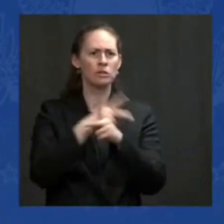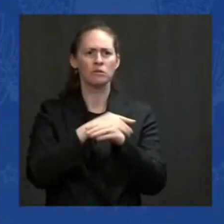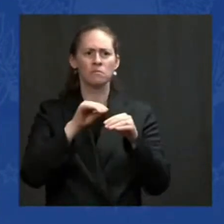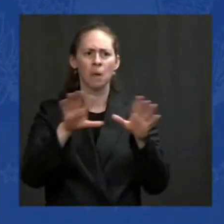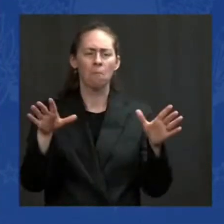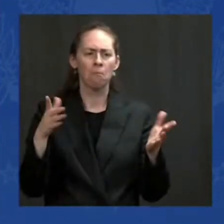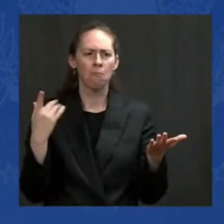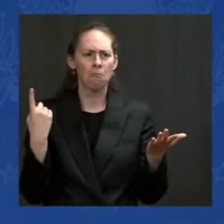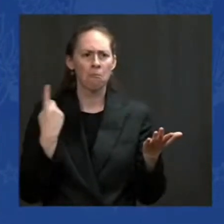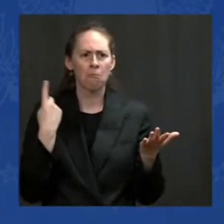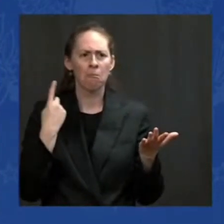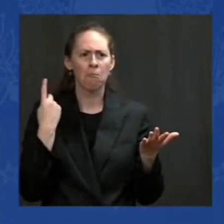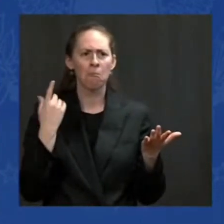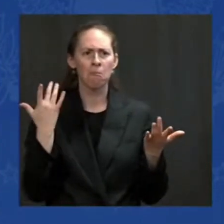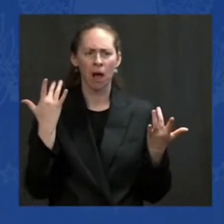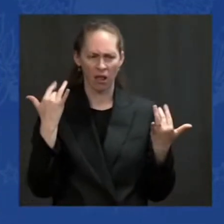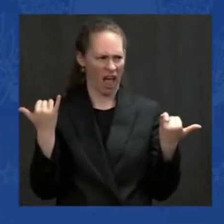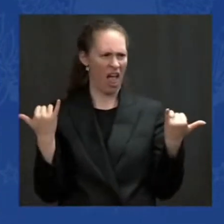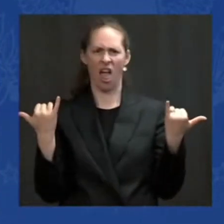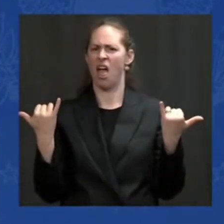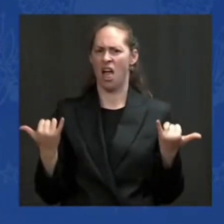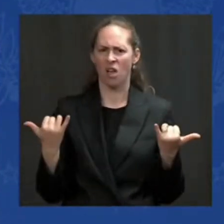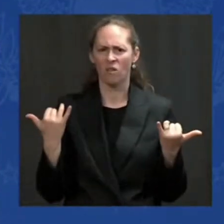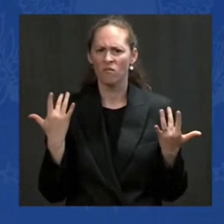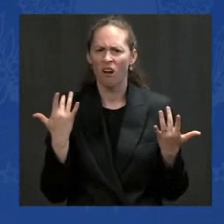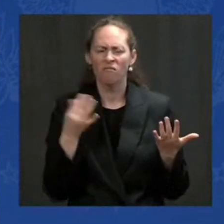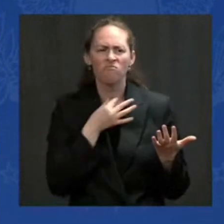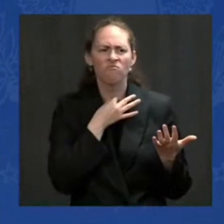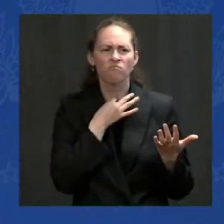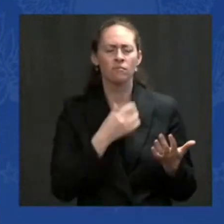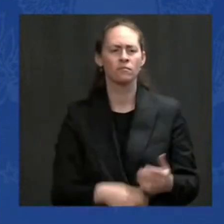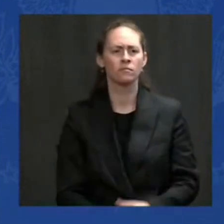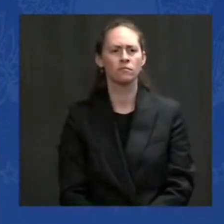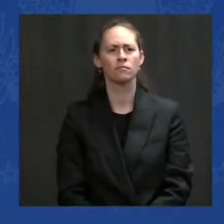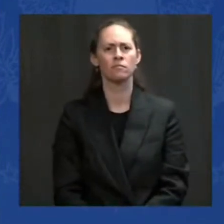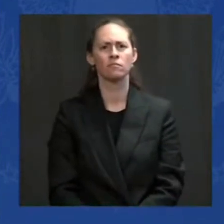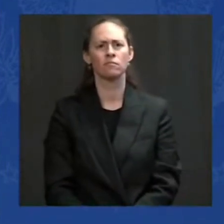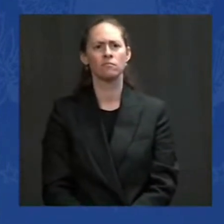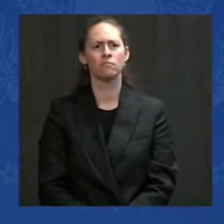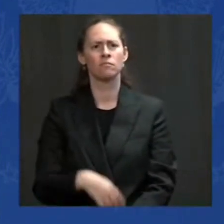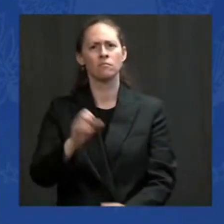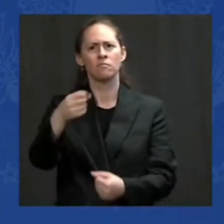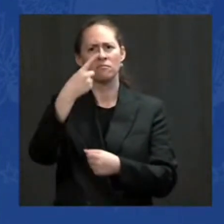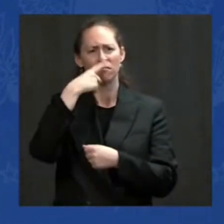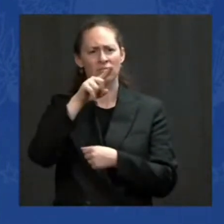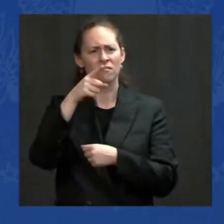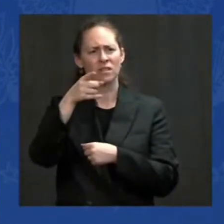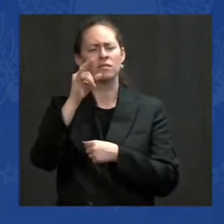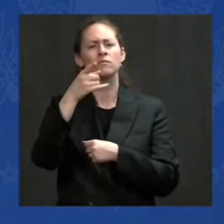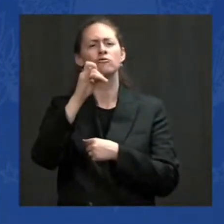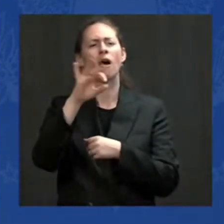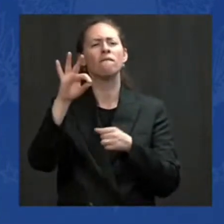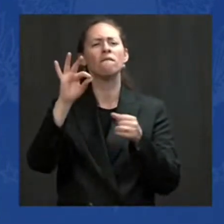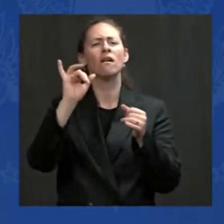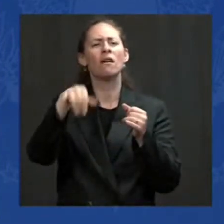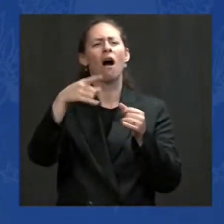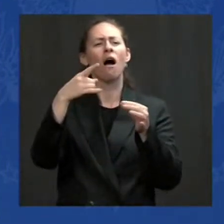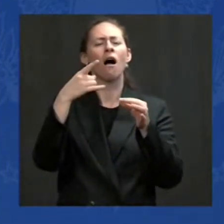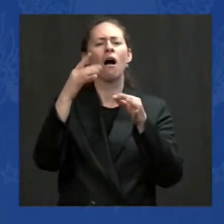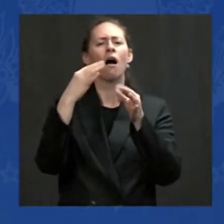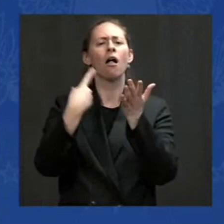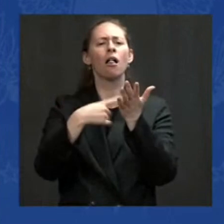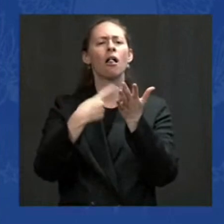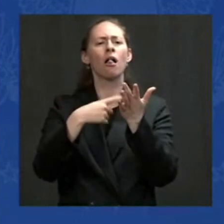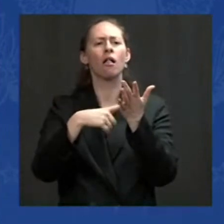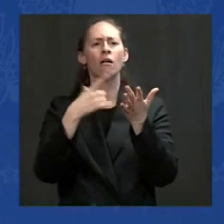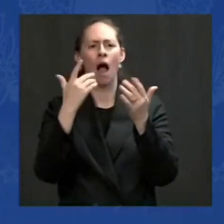Jeff, can you speak a little bit to the question about when borders would reopen and how you will make that determination on travelers from the